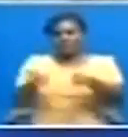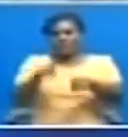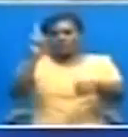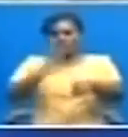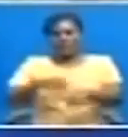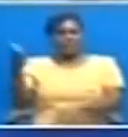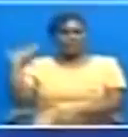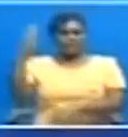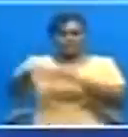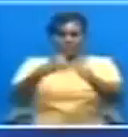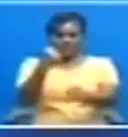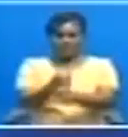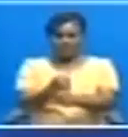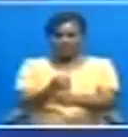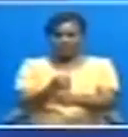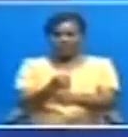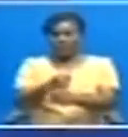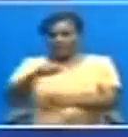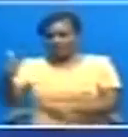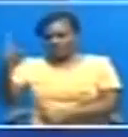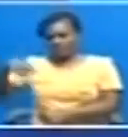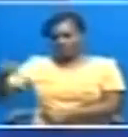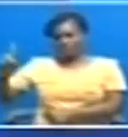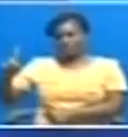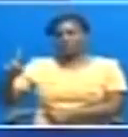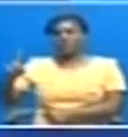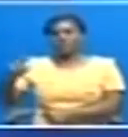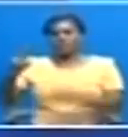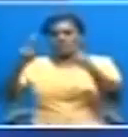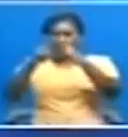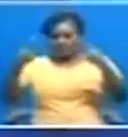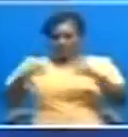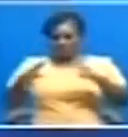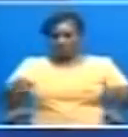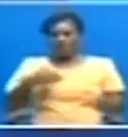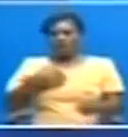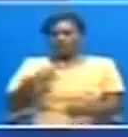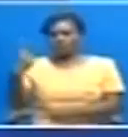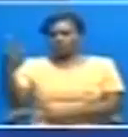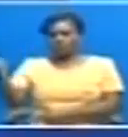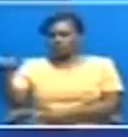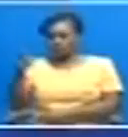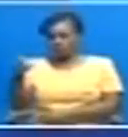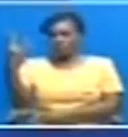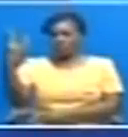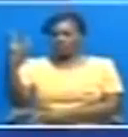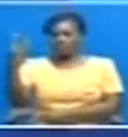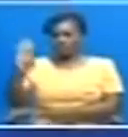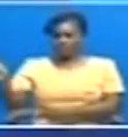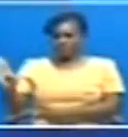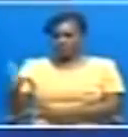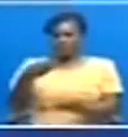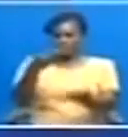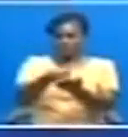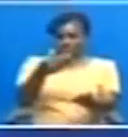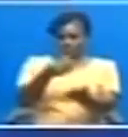in 2014. On the winning side, trade in international services posted a surplus of 24.7 billion shillings. Financial